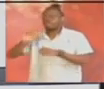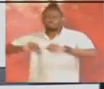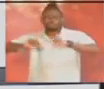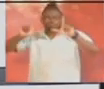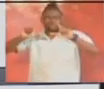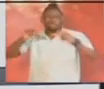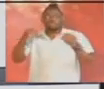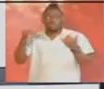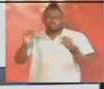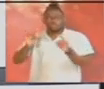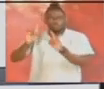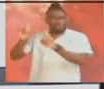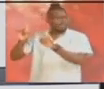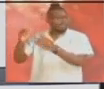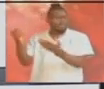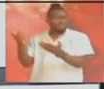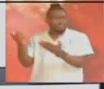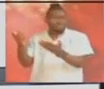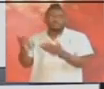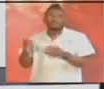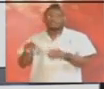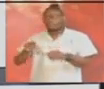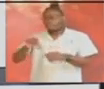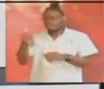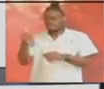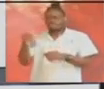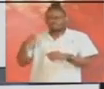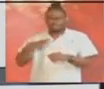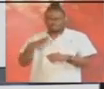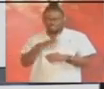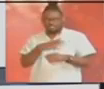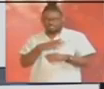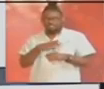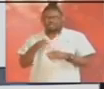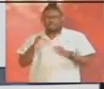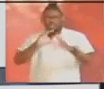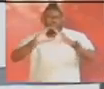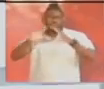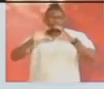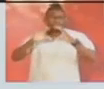to Senior Corporate Communications Officer at the Ministry of Health, Al Alexander.